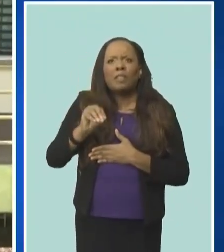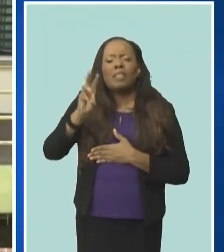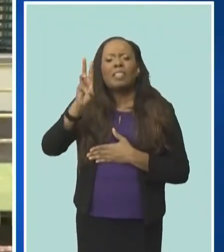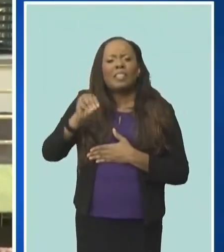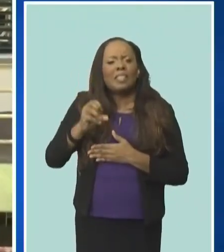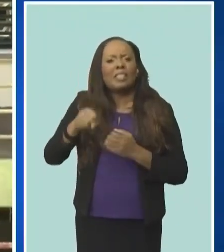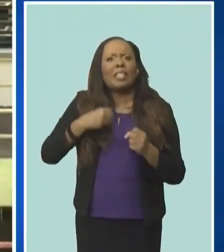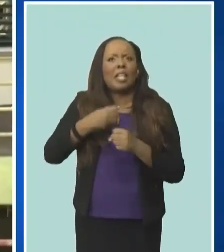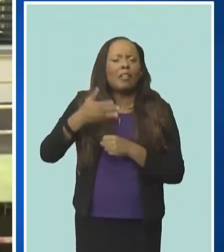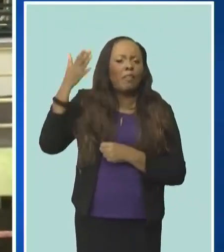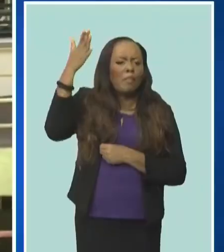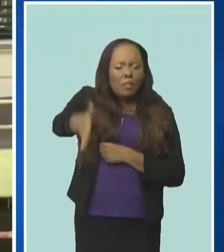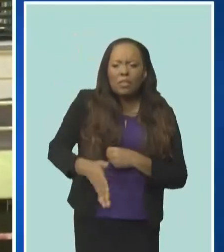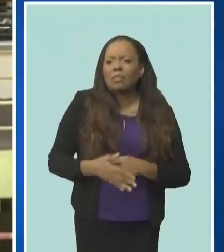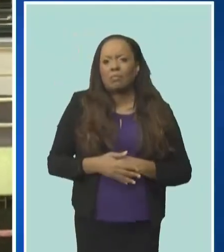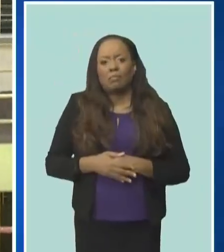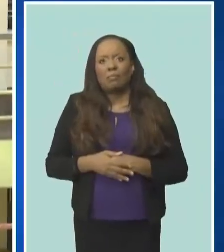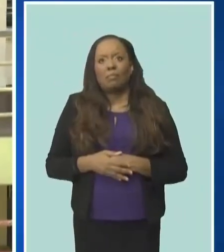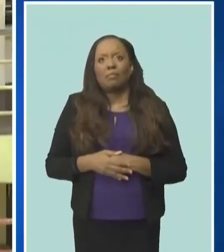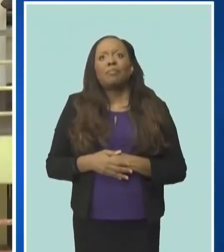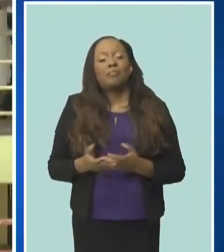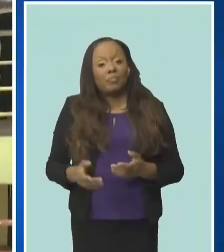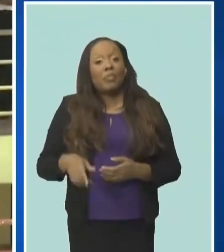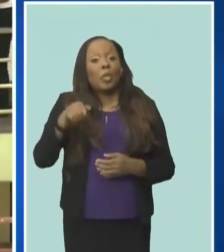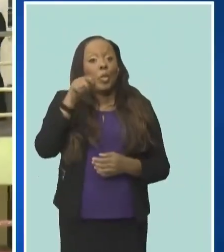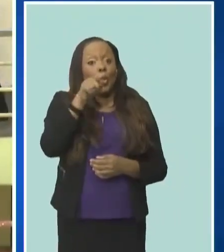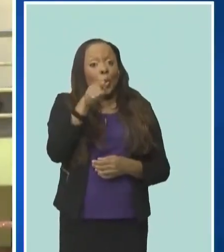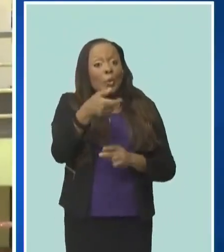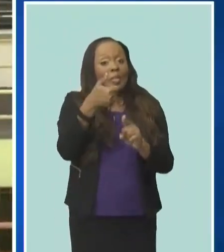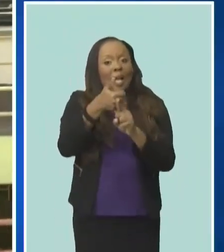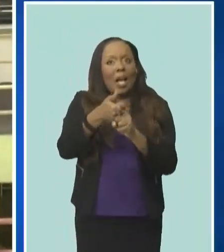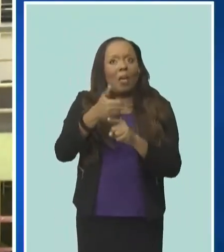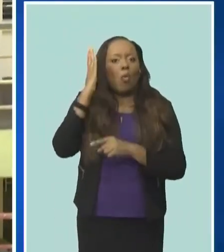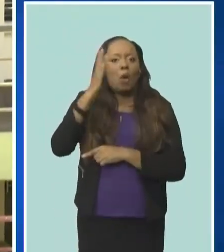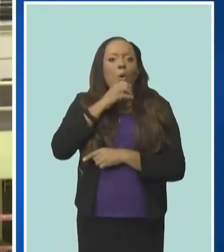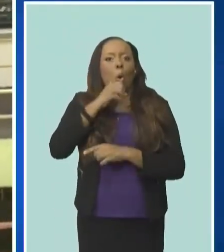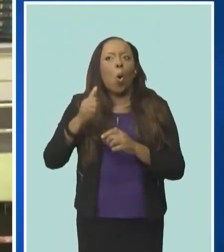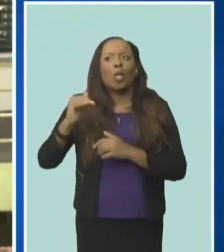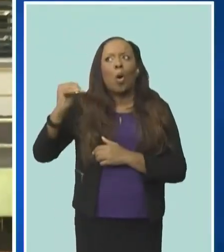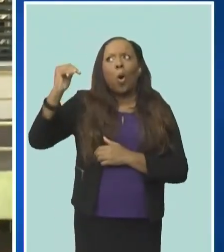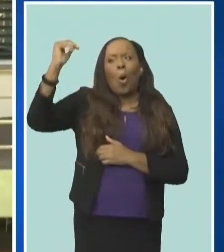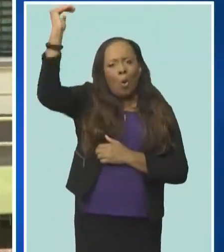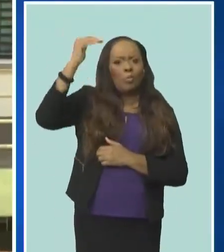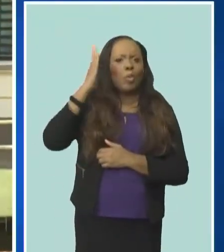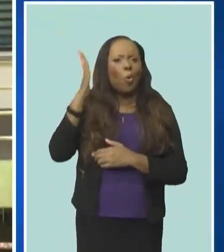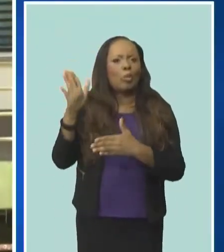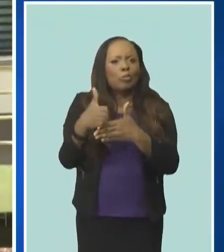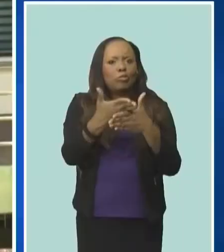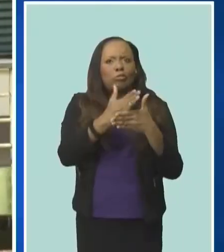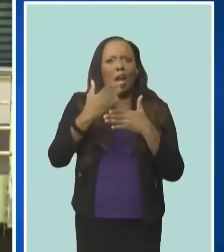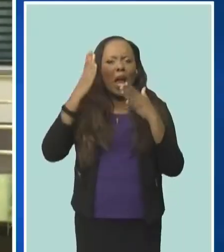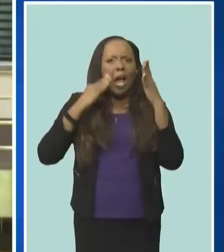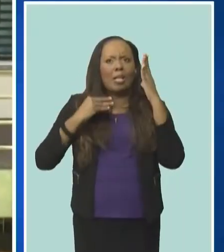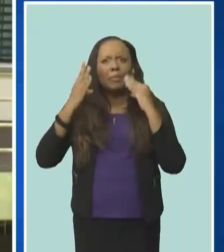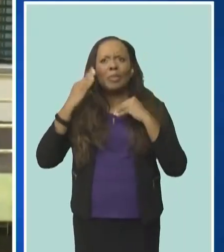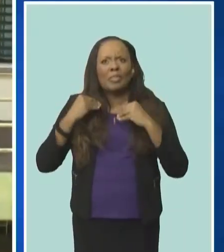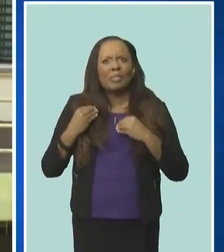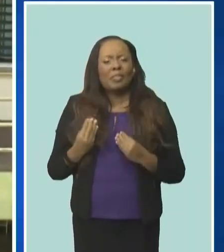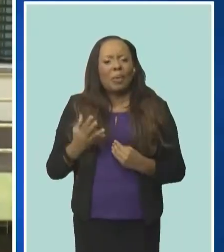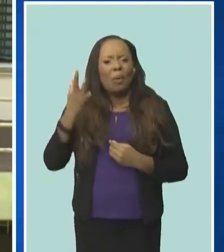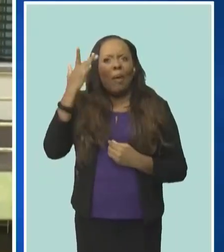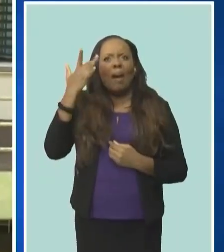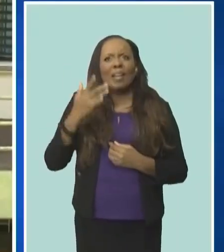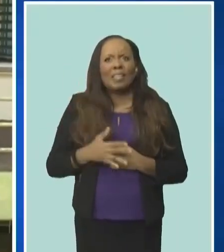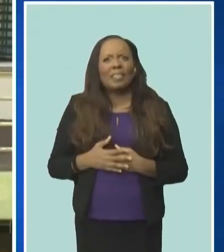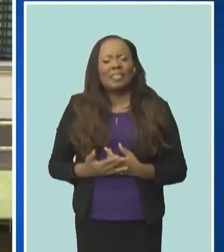long, that you will be able to talk about these experiences. Because at the end of the day, this is what